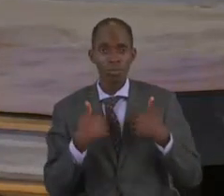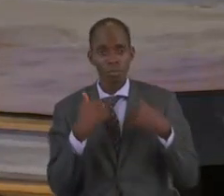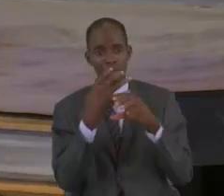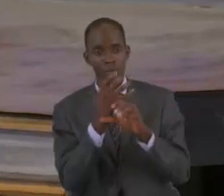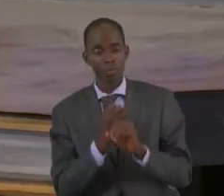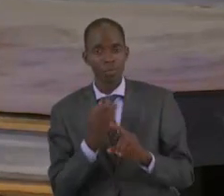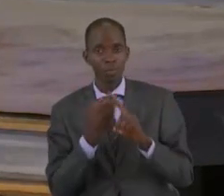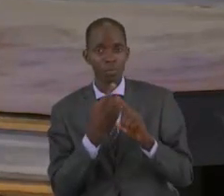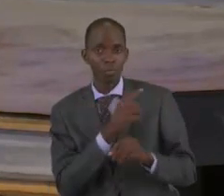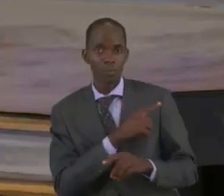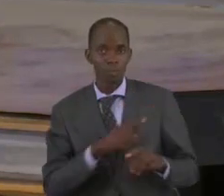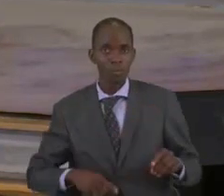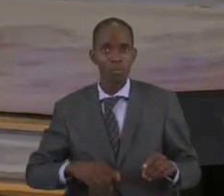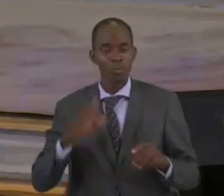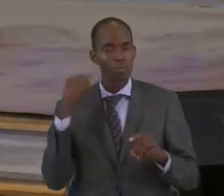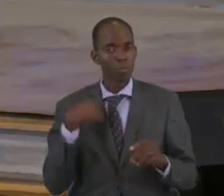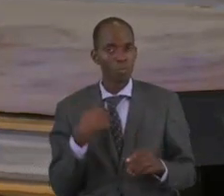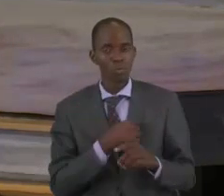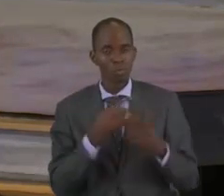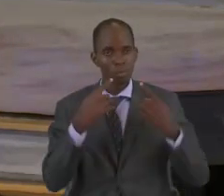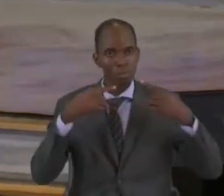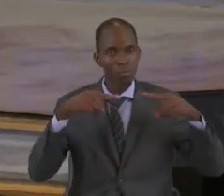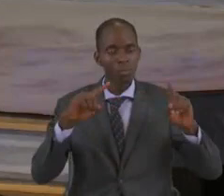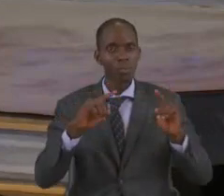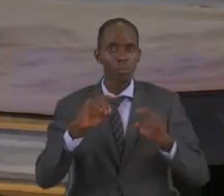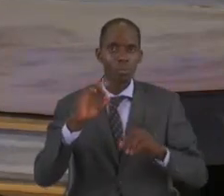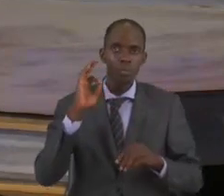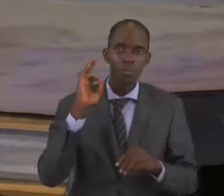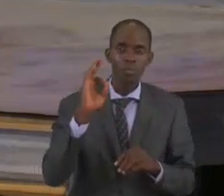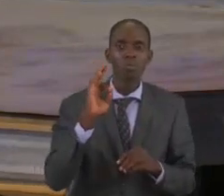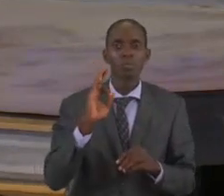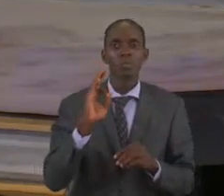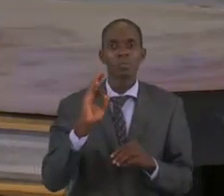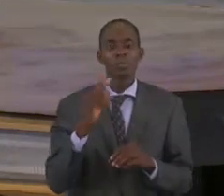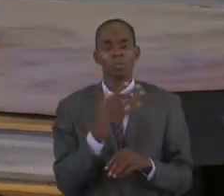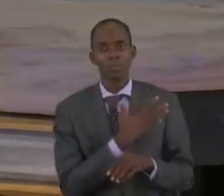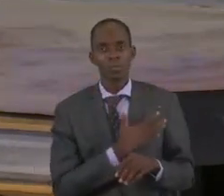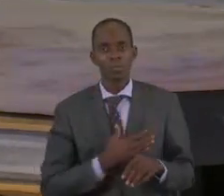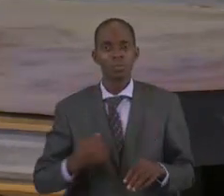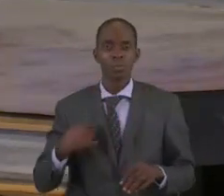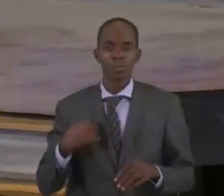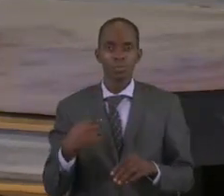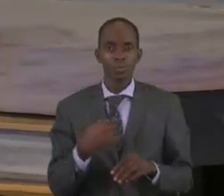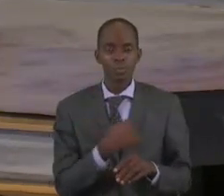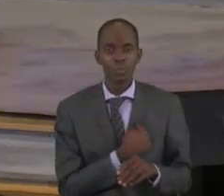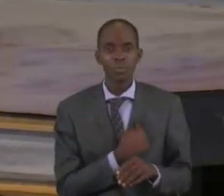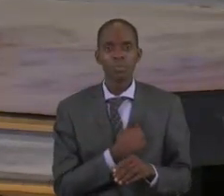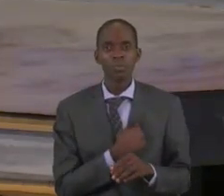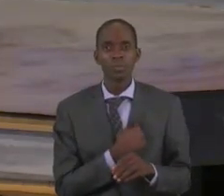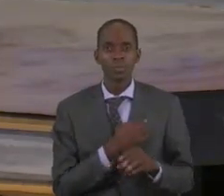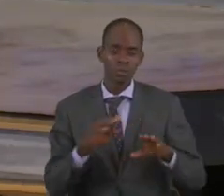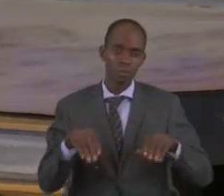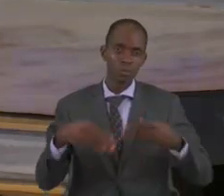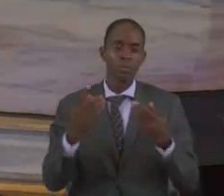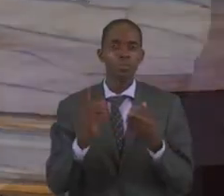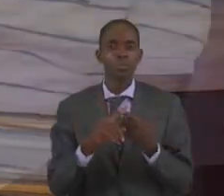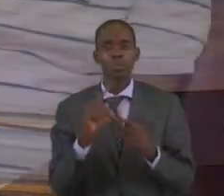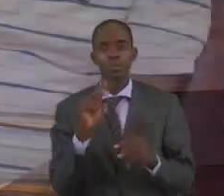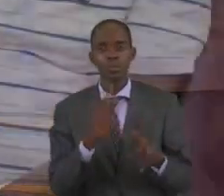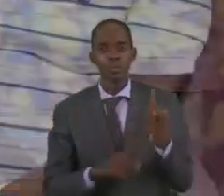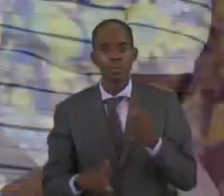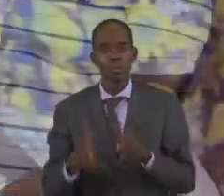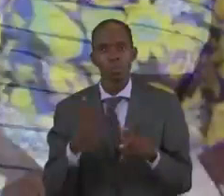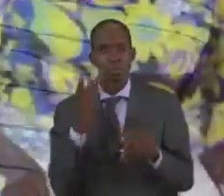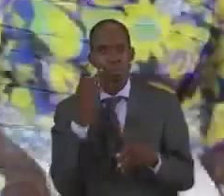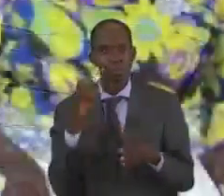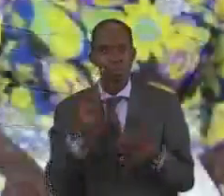the Lord, we declare, we preach, we proclaim, and we give to the people. We look